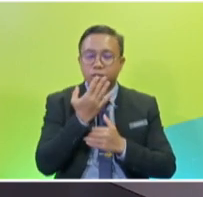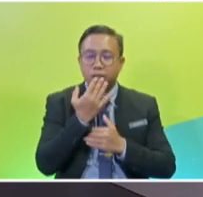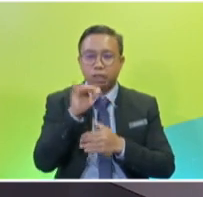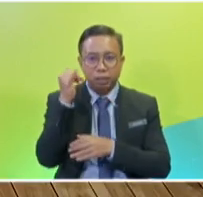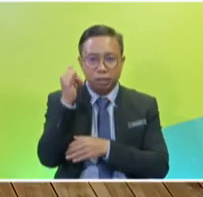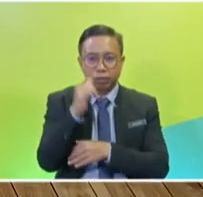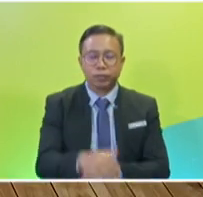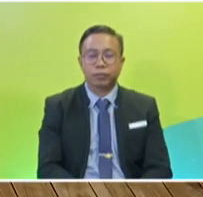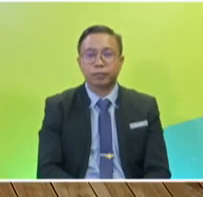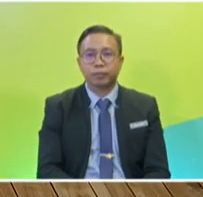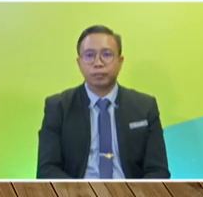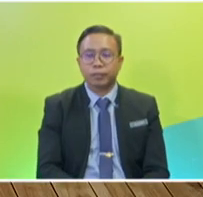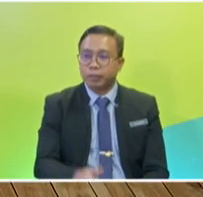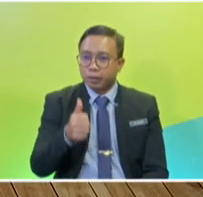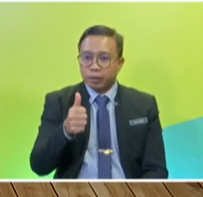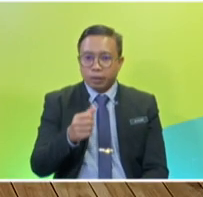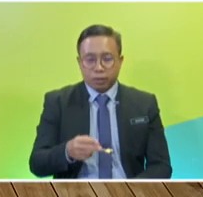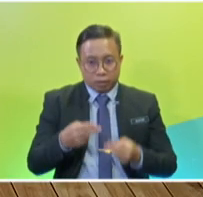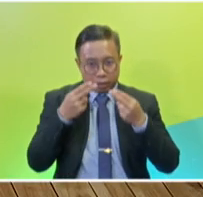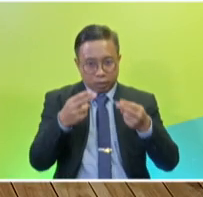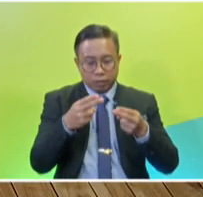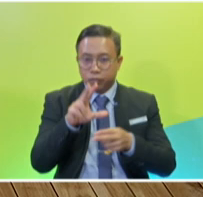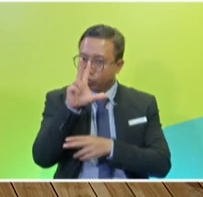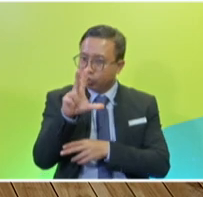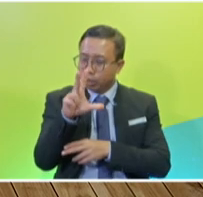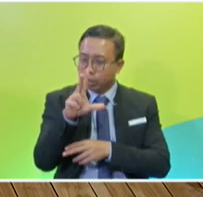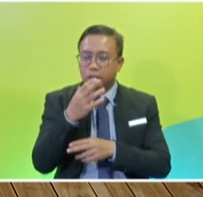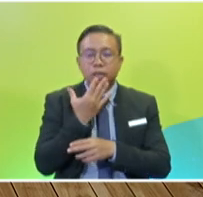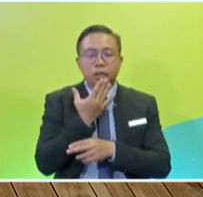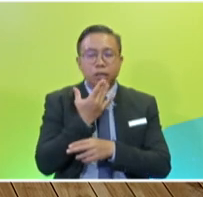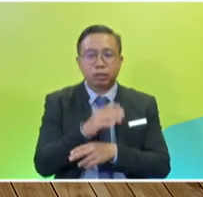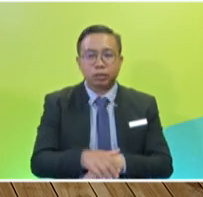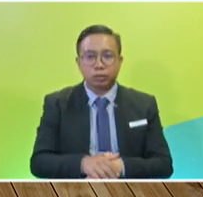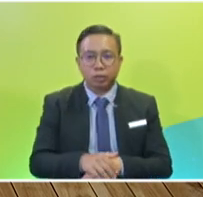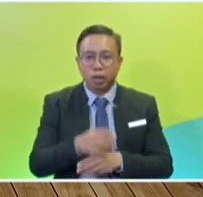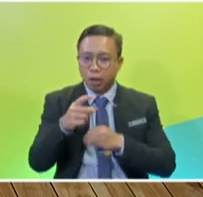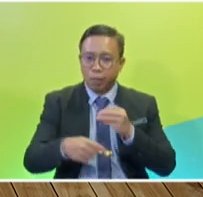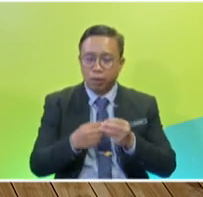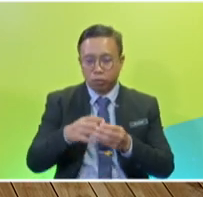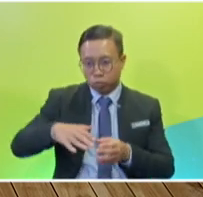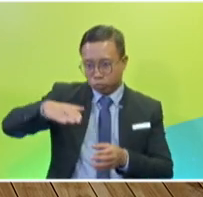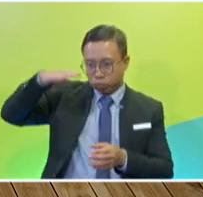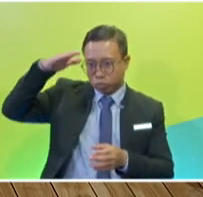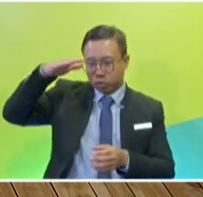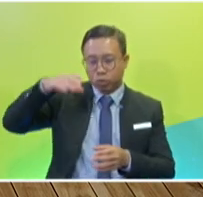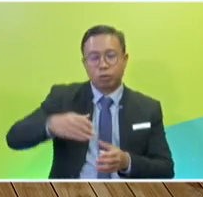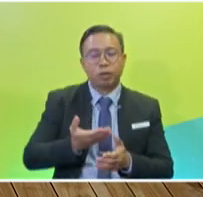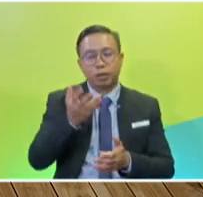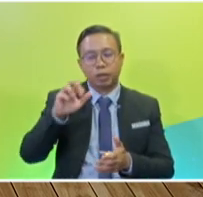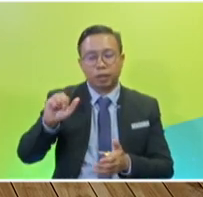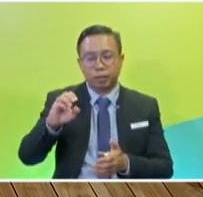the best gift. So having said that, we have all these three colors and we are about to grow them to write